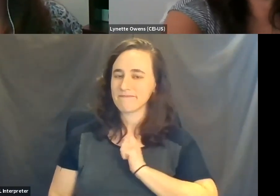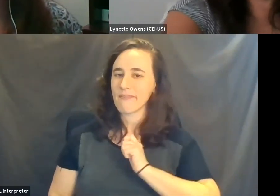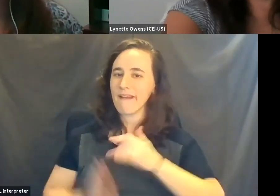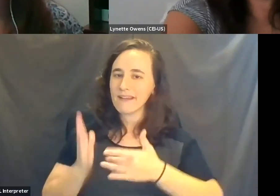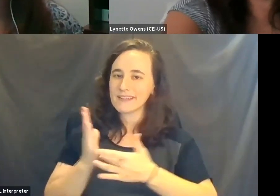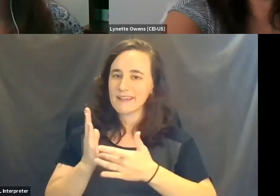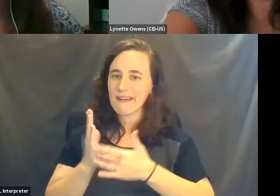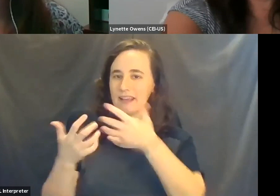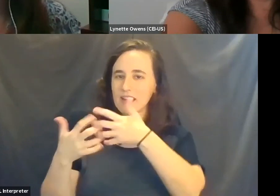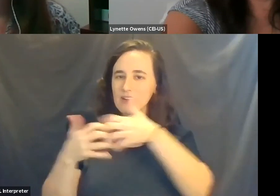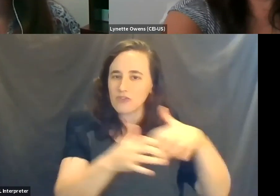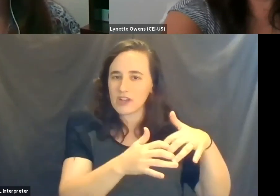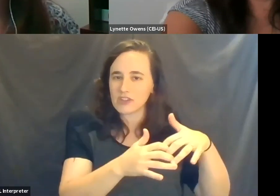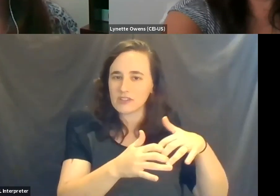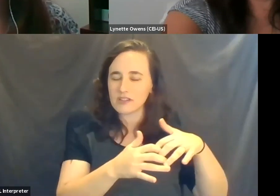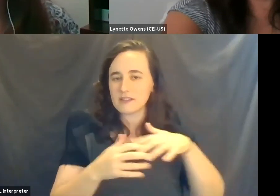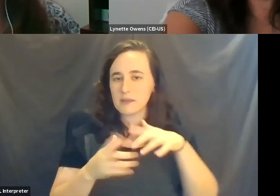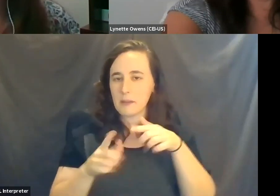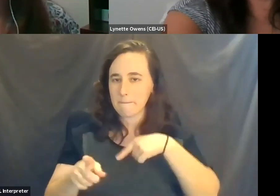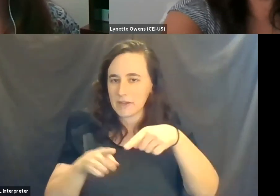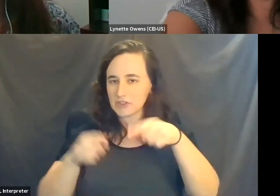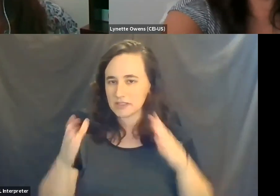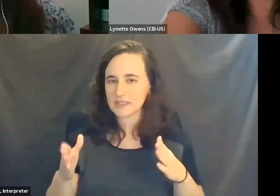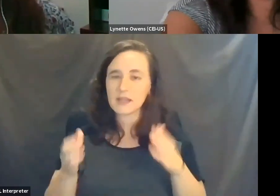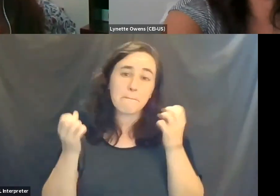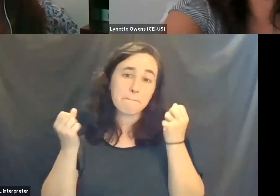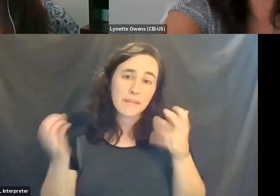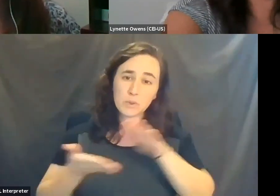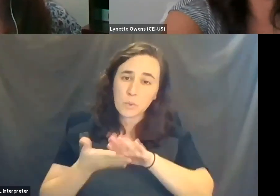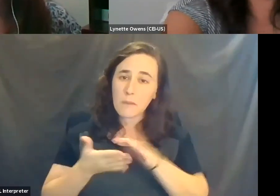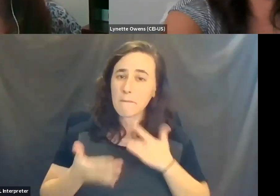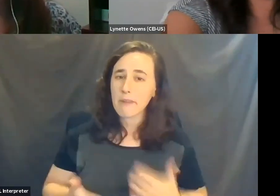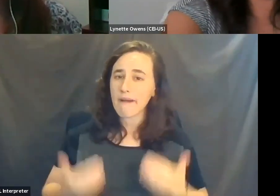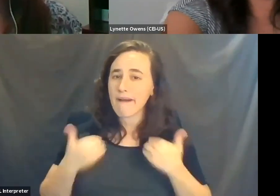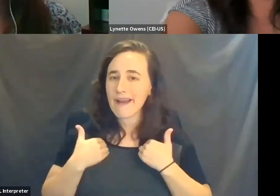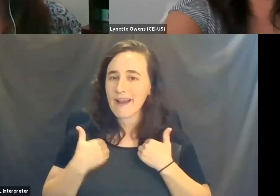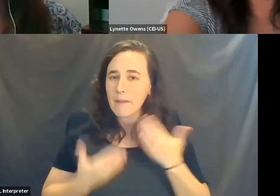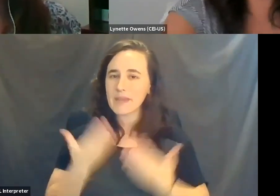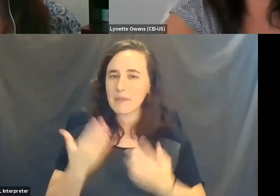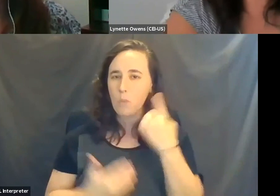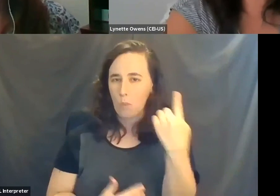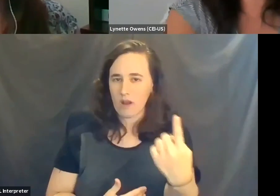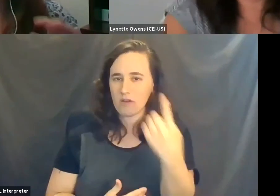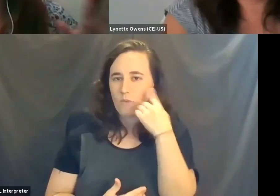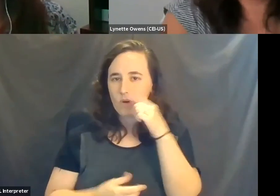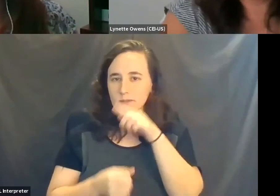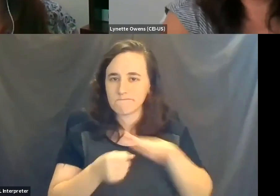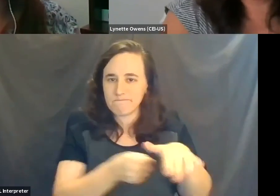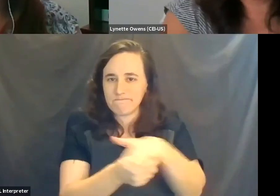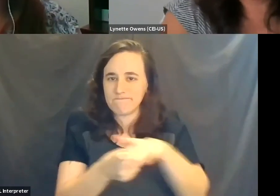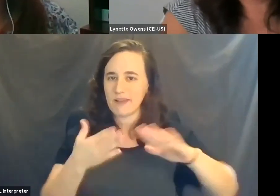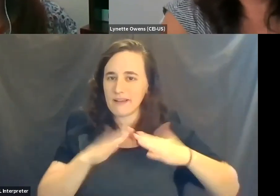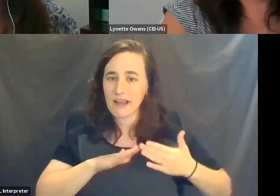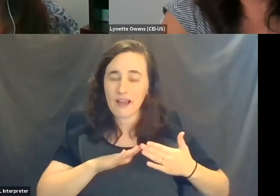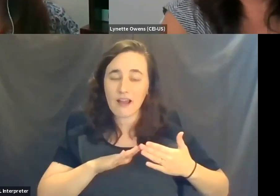specialist, which a lot of schools have. Sometimes it's just at the district level, but my job is, it's not IT,